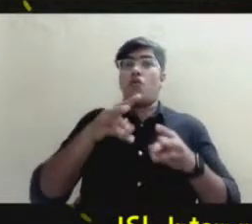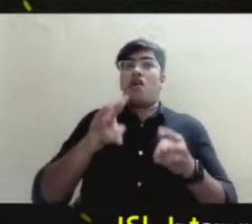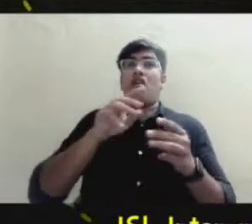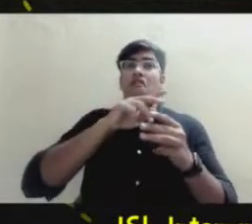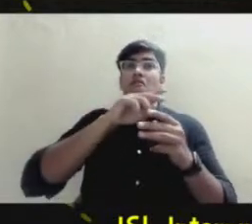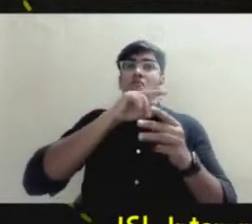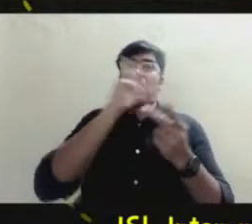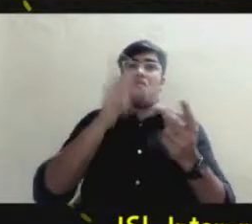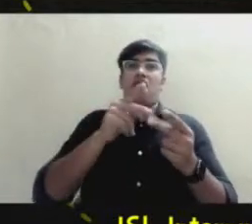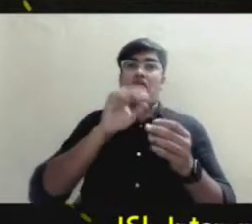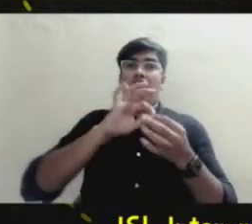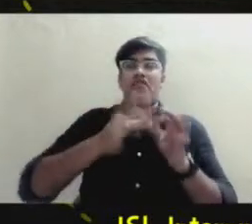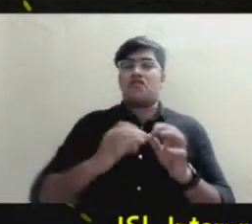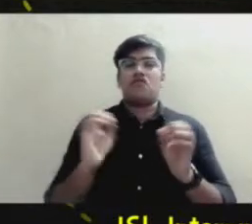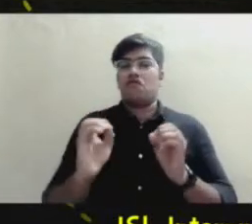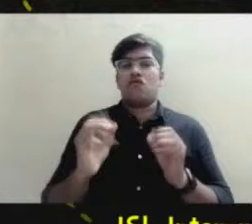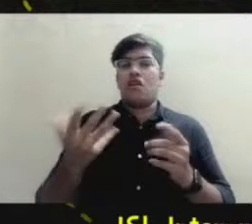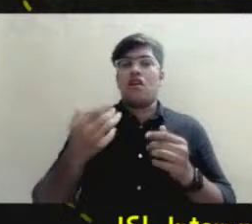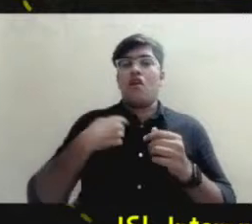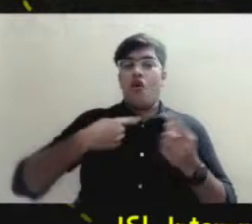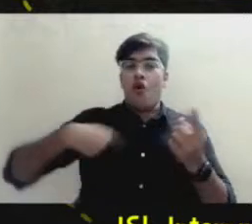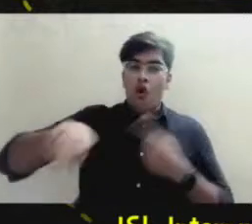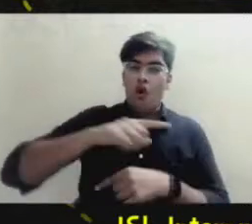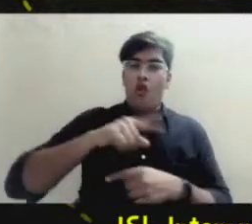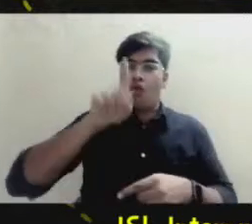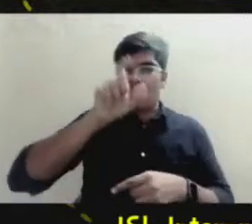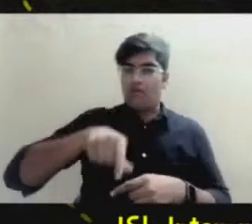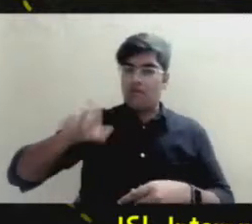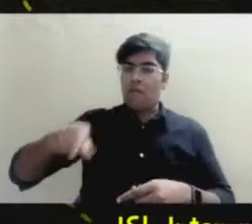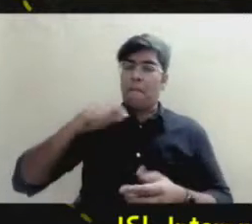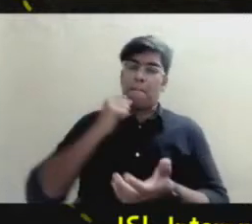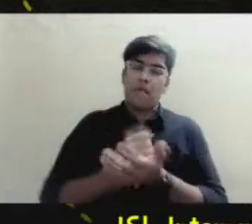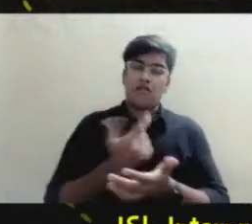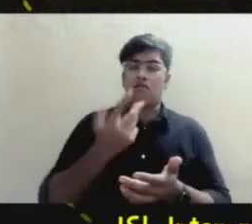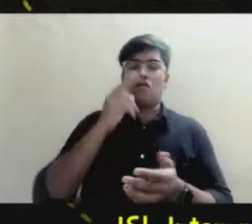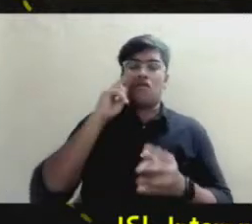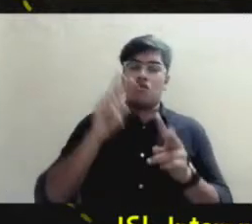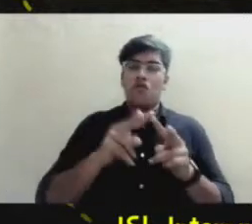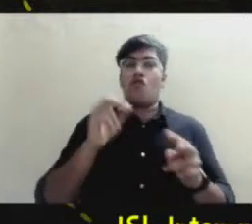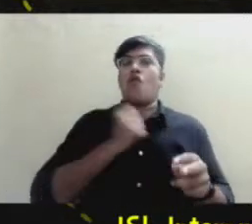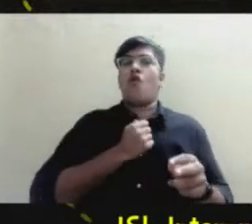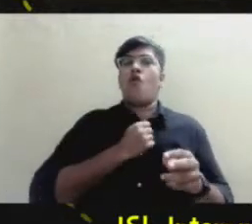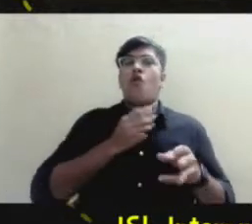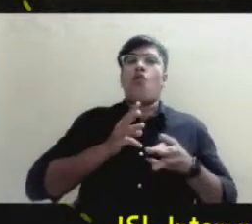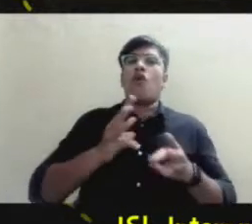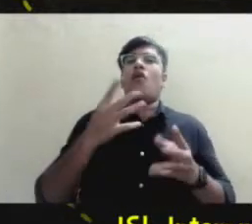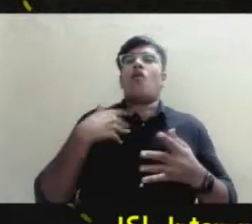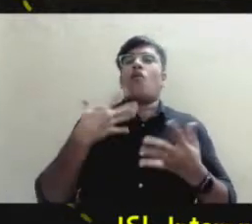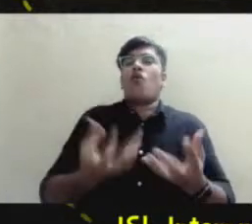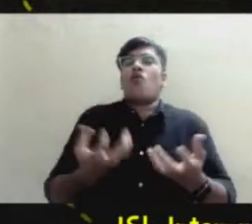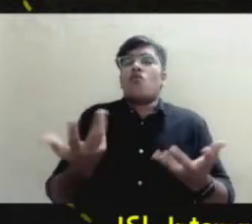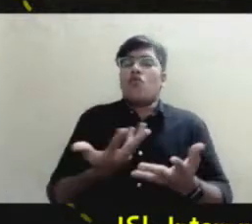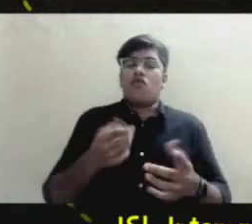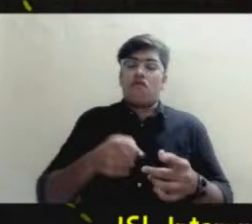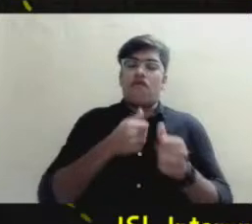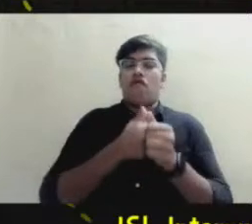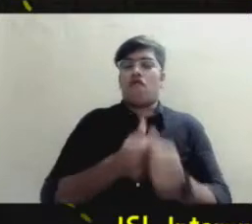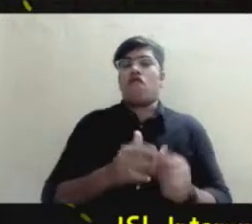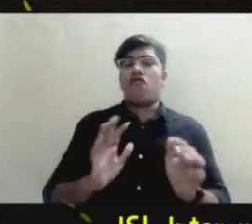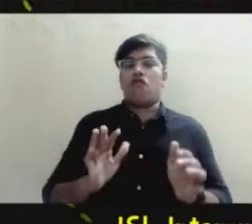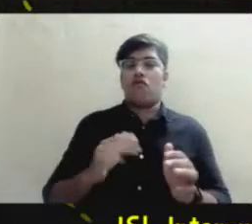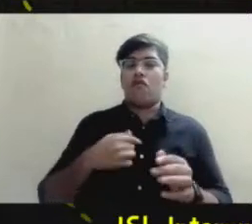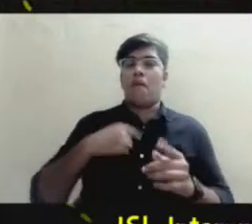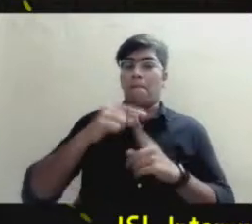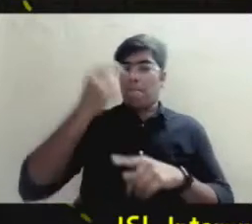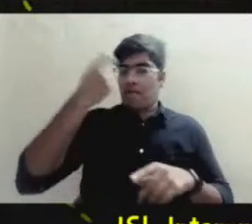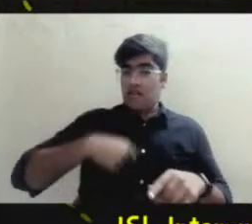Tumri, and each one of us must, and we do, look for our own ways of presenting Tumri. I personally find it